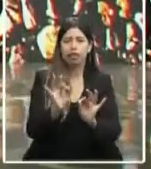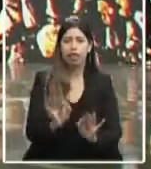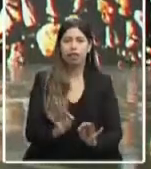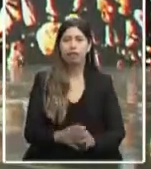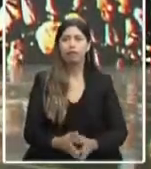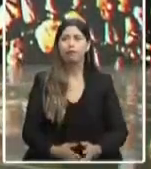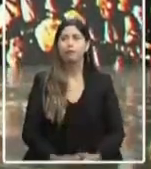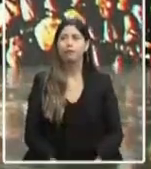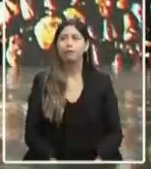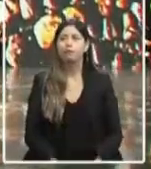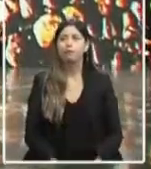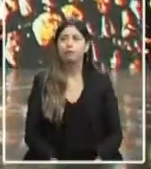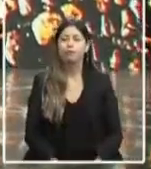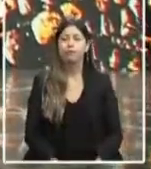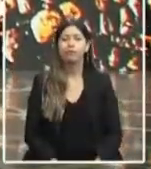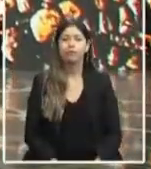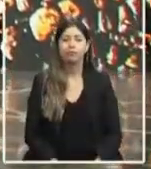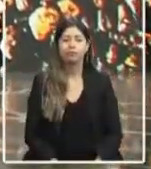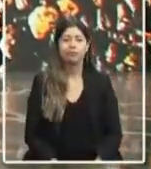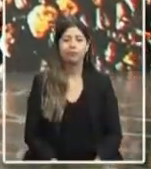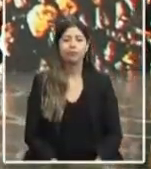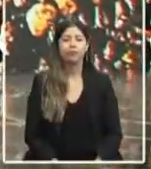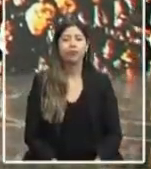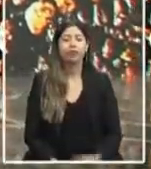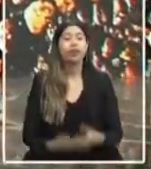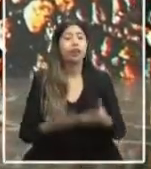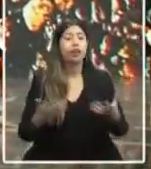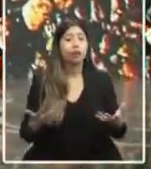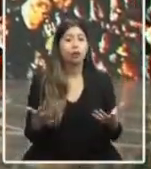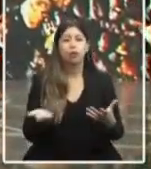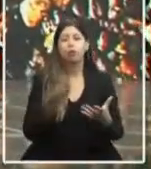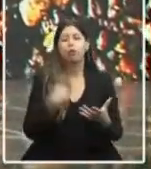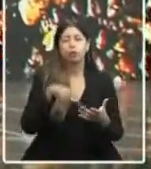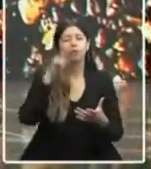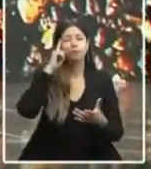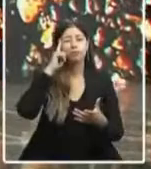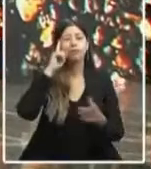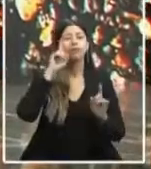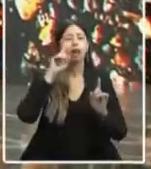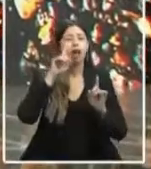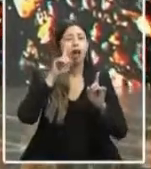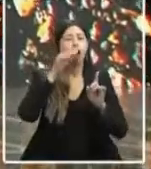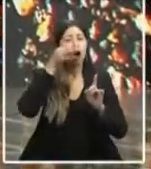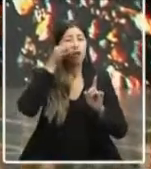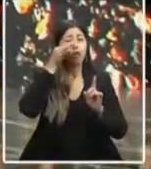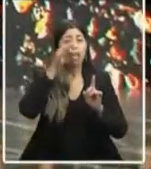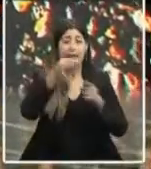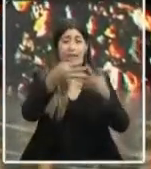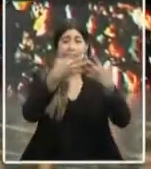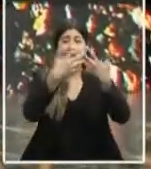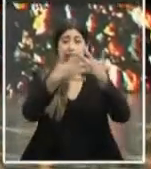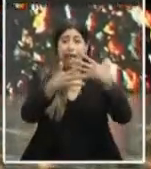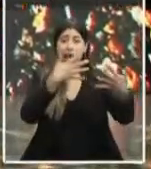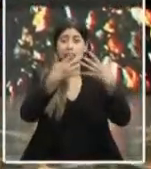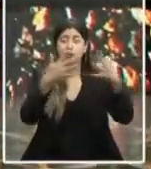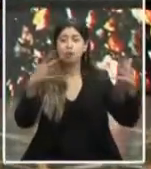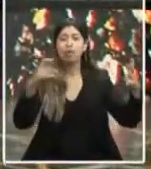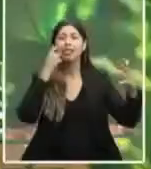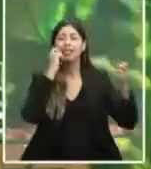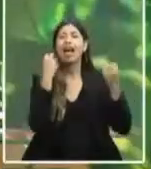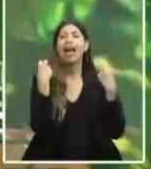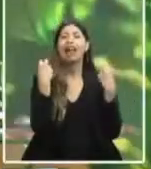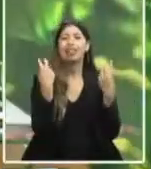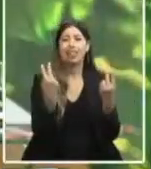nature seriously as an asset, the biosphere as an asset. And when I mean nature and biosphere, that's of course